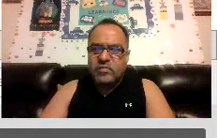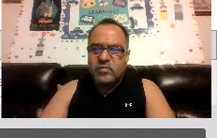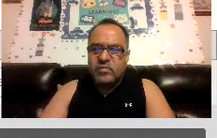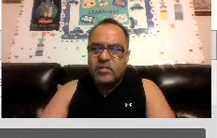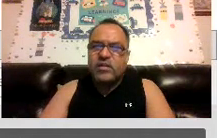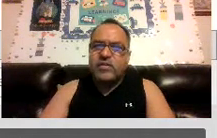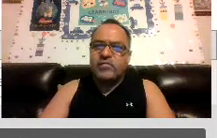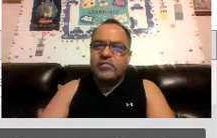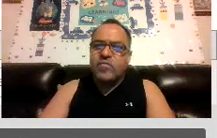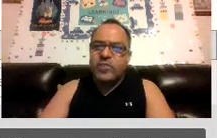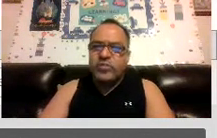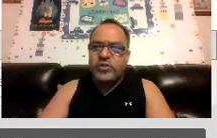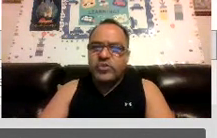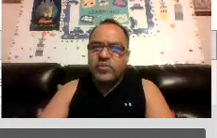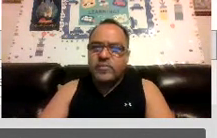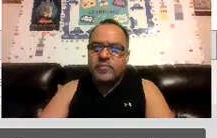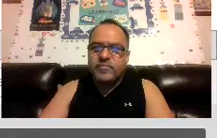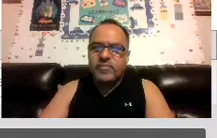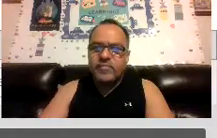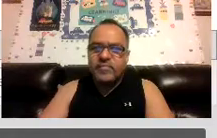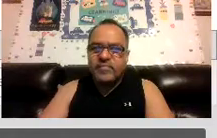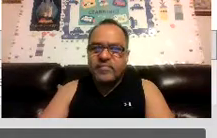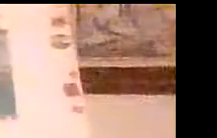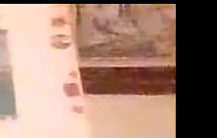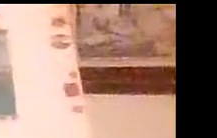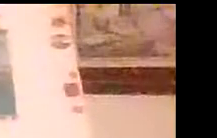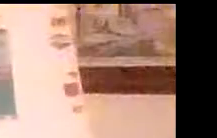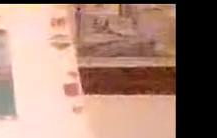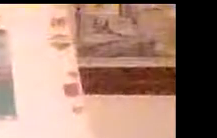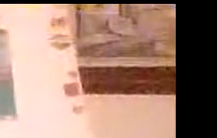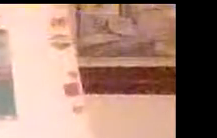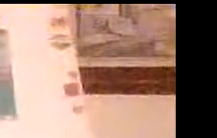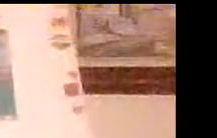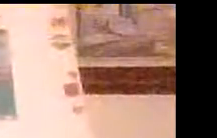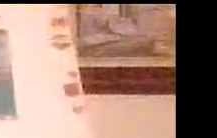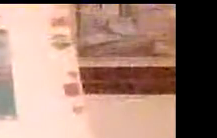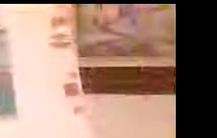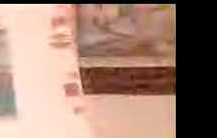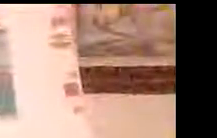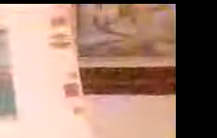Love it. Hopefully you did too. Thank you for watching.